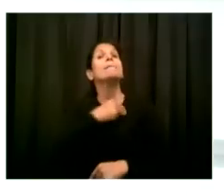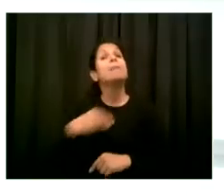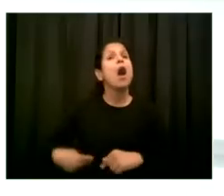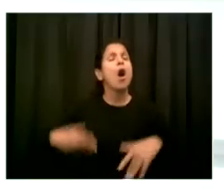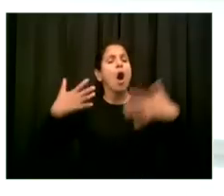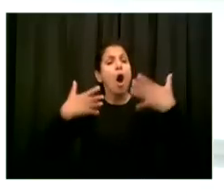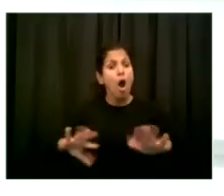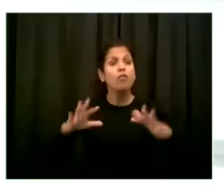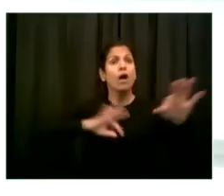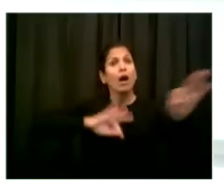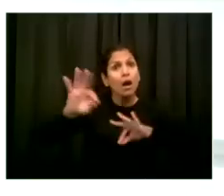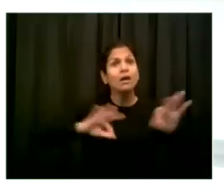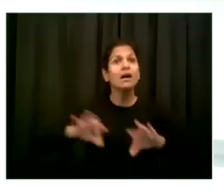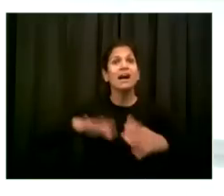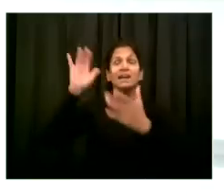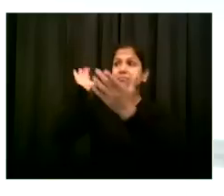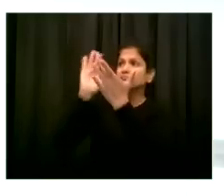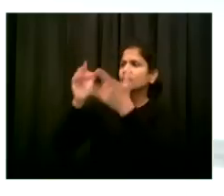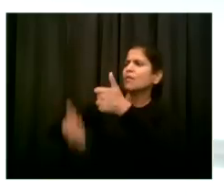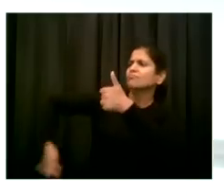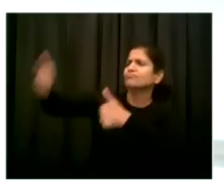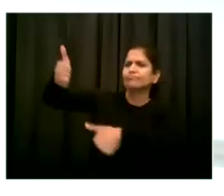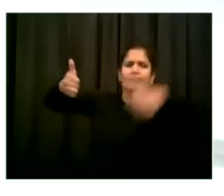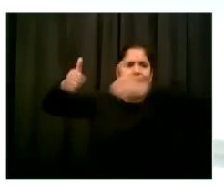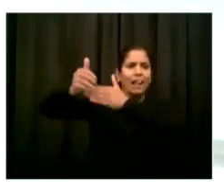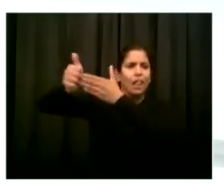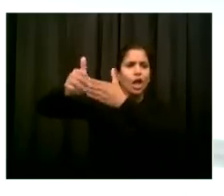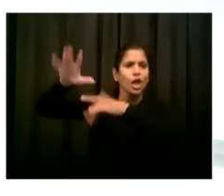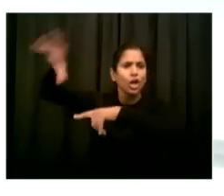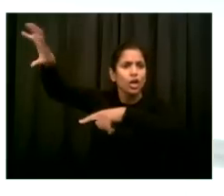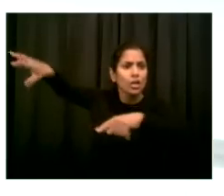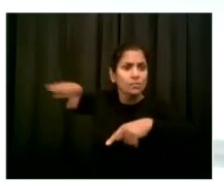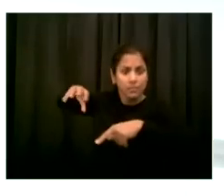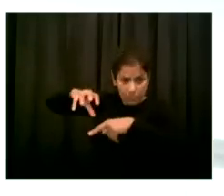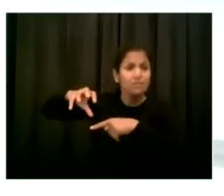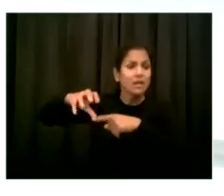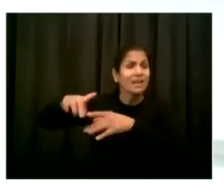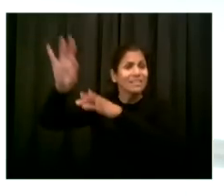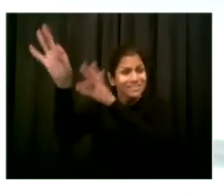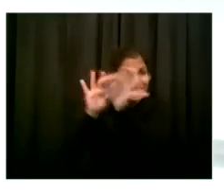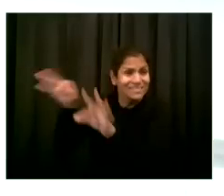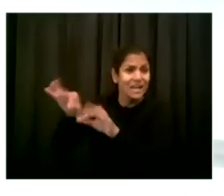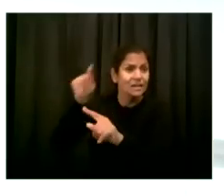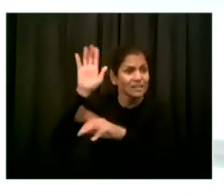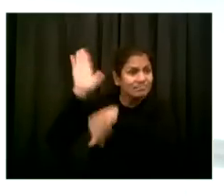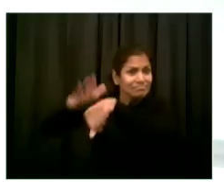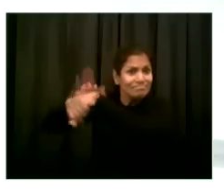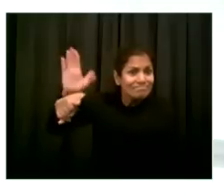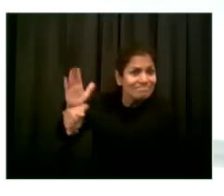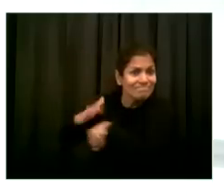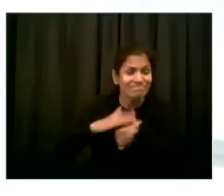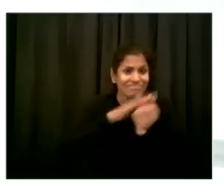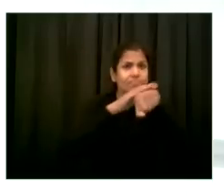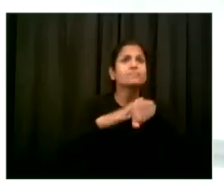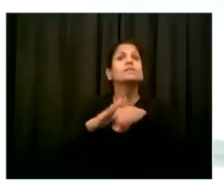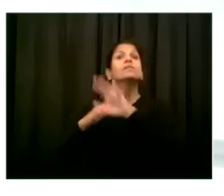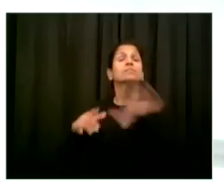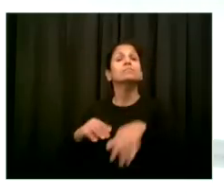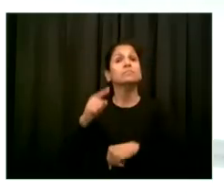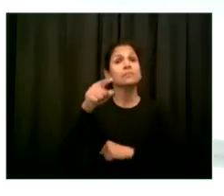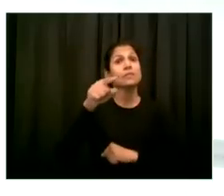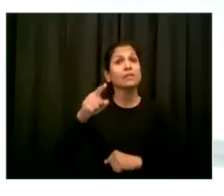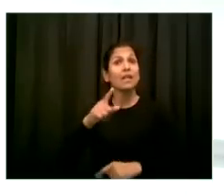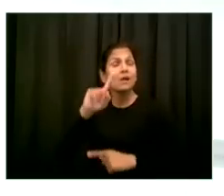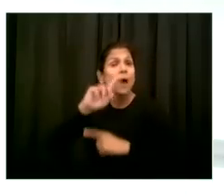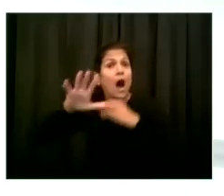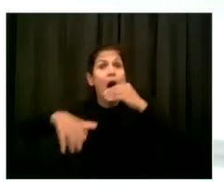of private schools and other core institutions in these communities, we have worked very hard in